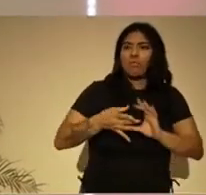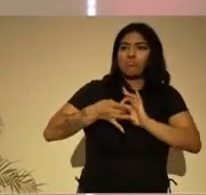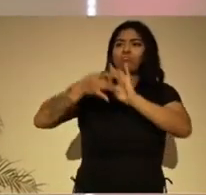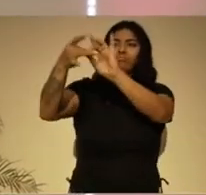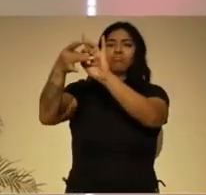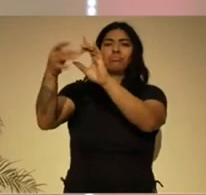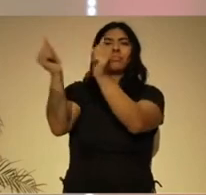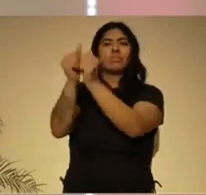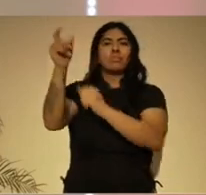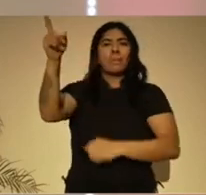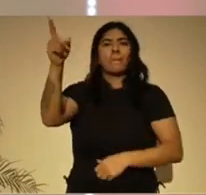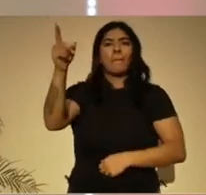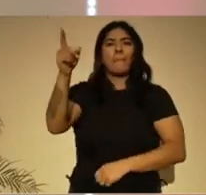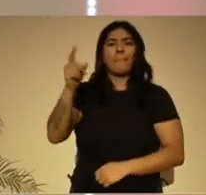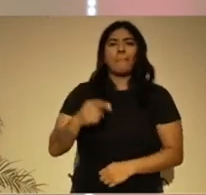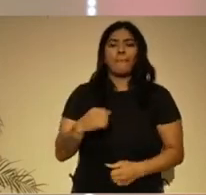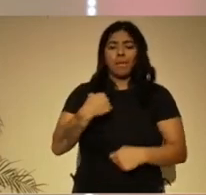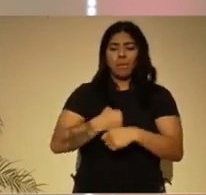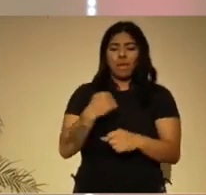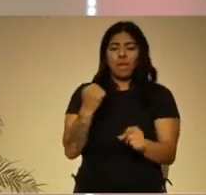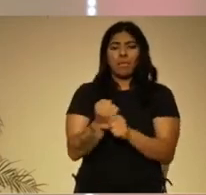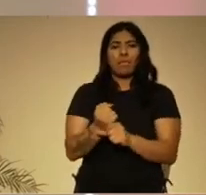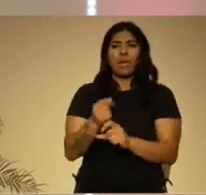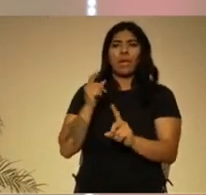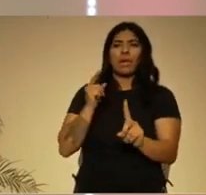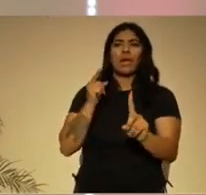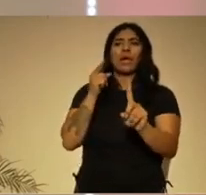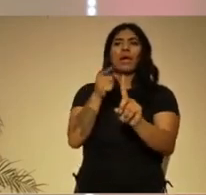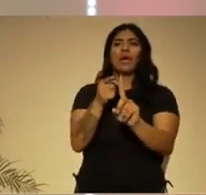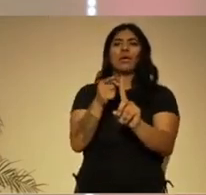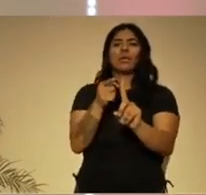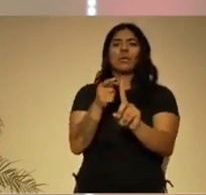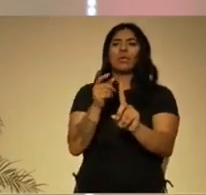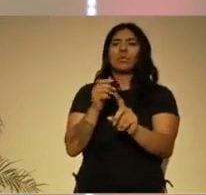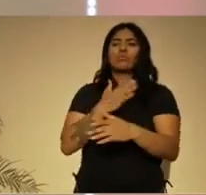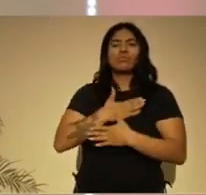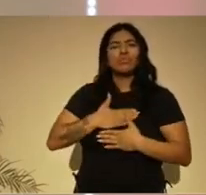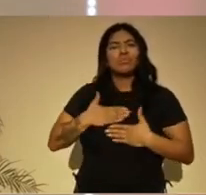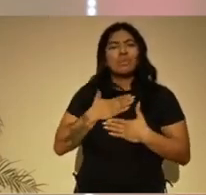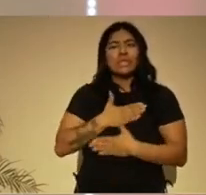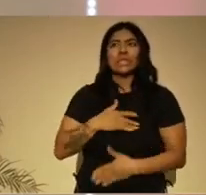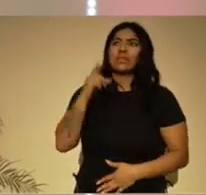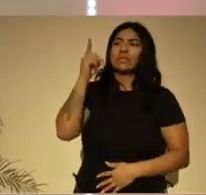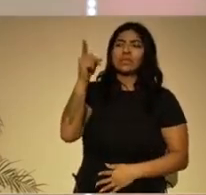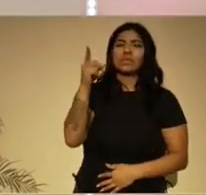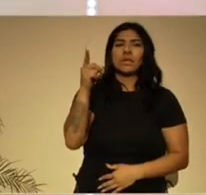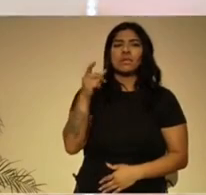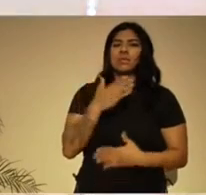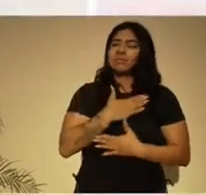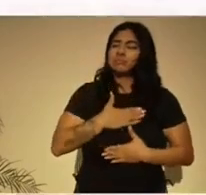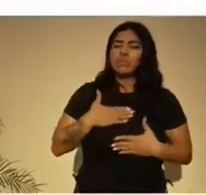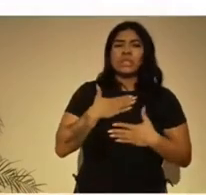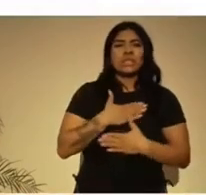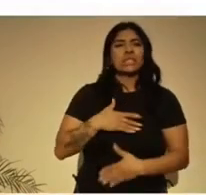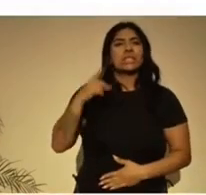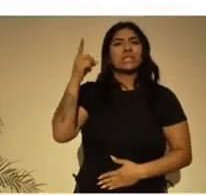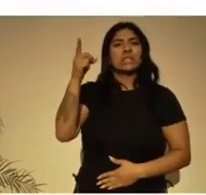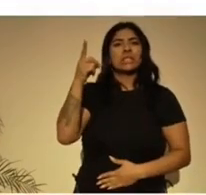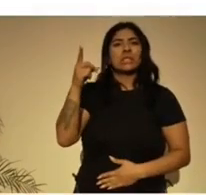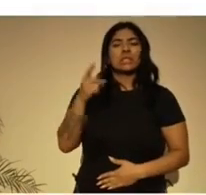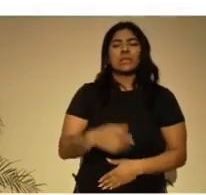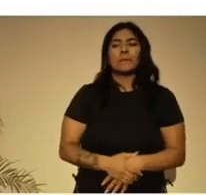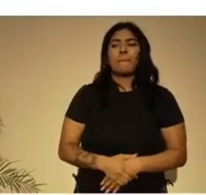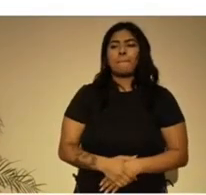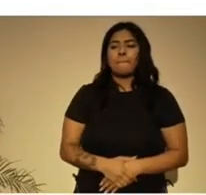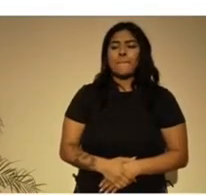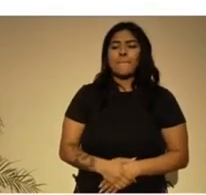him. So we make it our goal to please him. Church, we gotta make it our goal to please God, whether we are